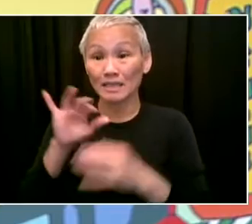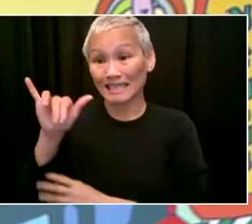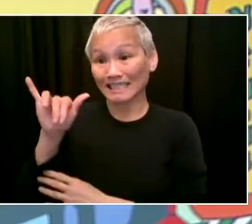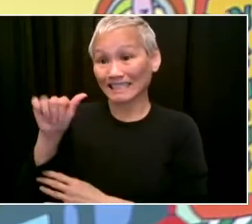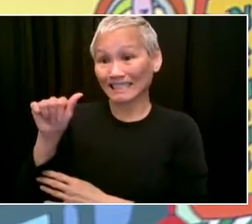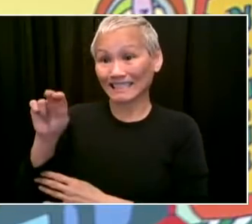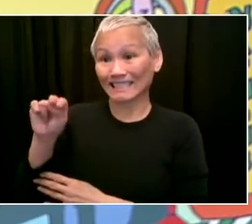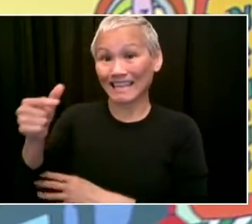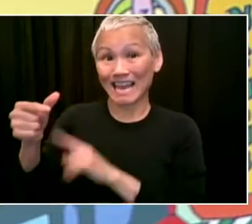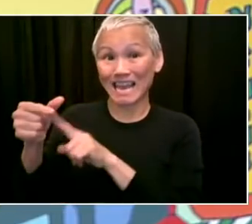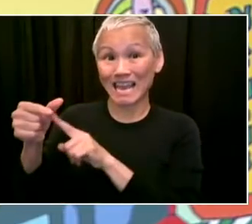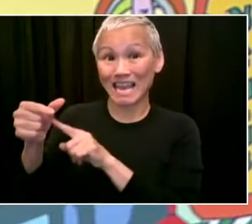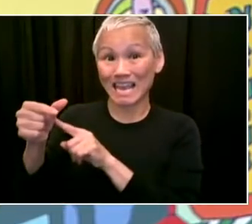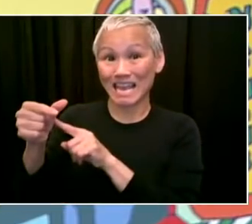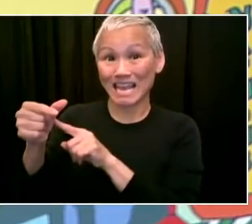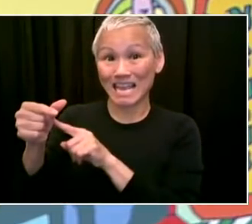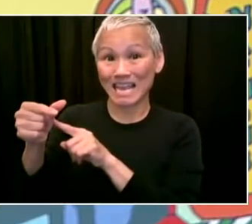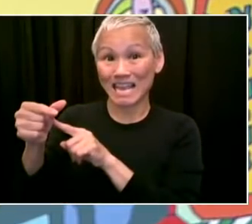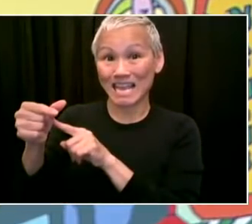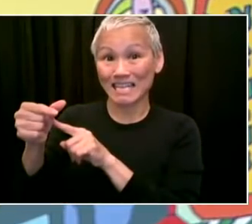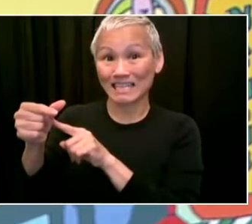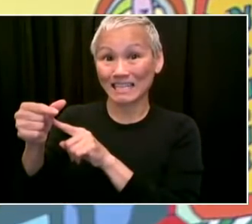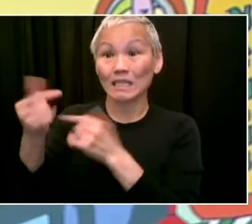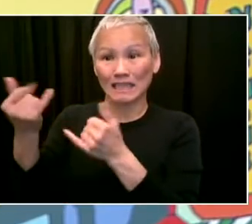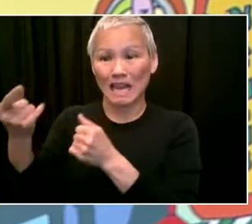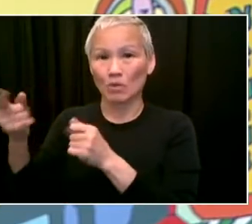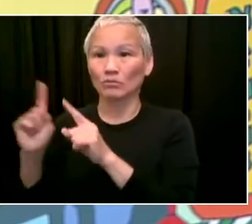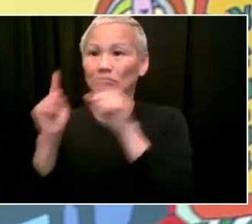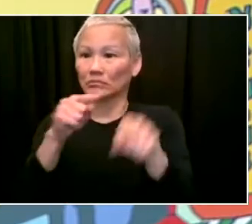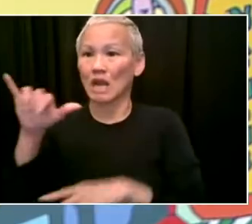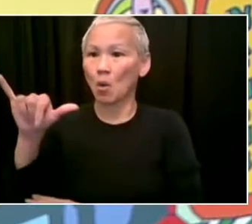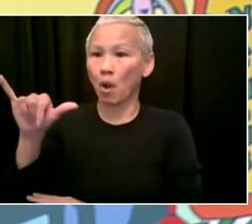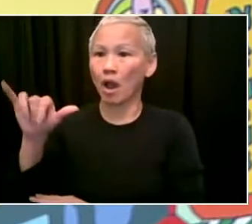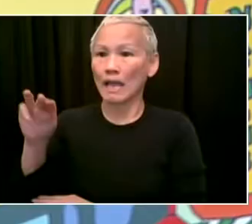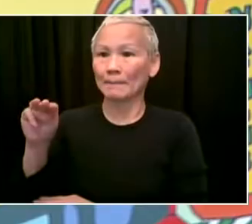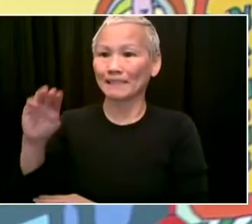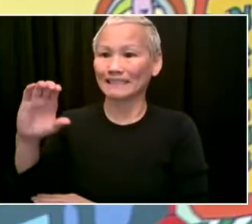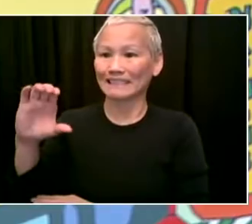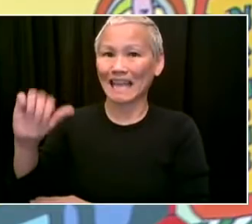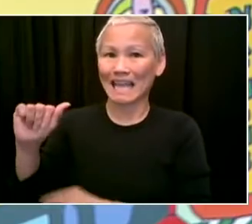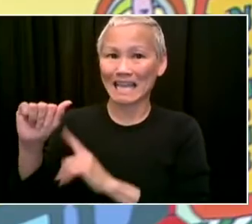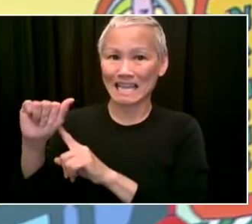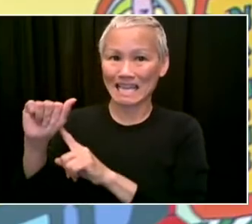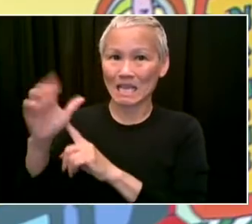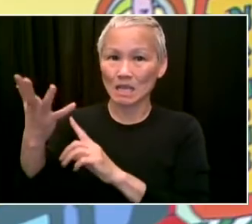to... Does he want to work out? Is he taking a break from the campaign trail?